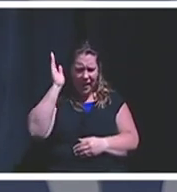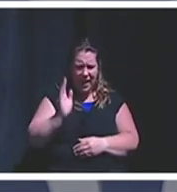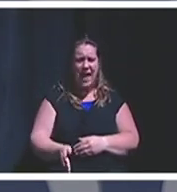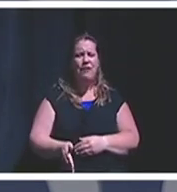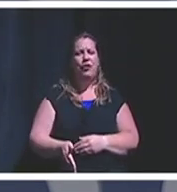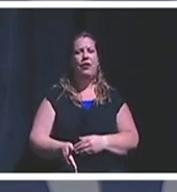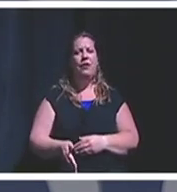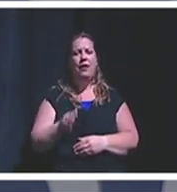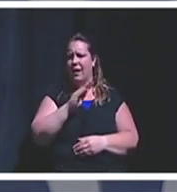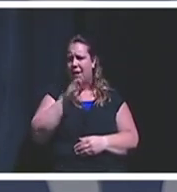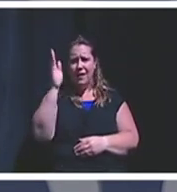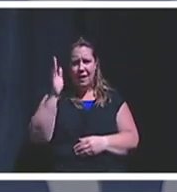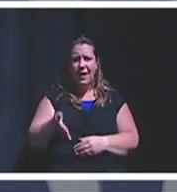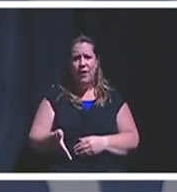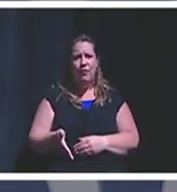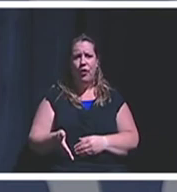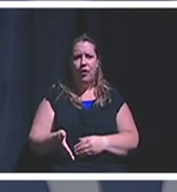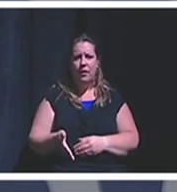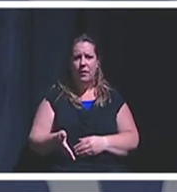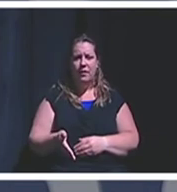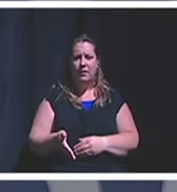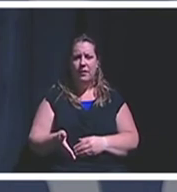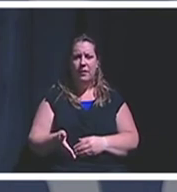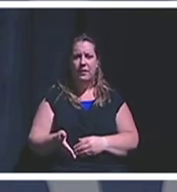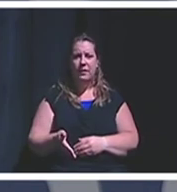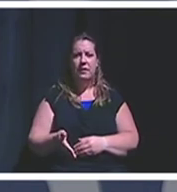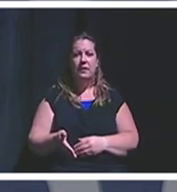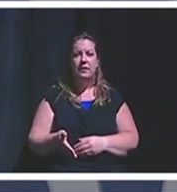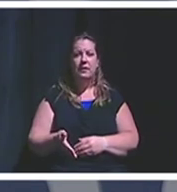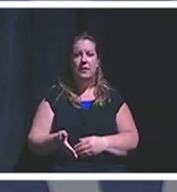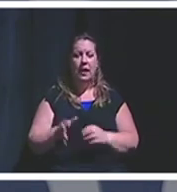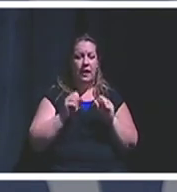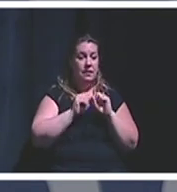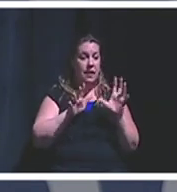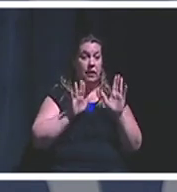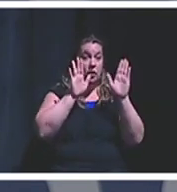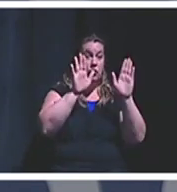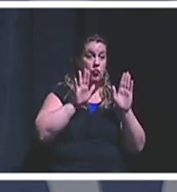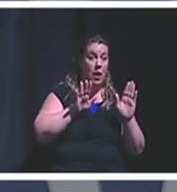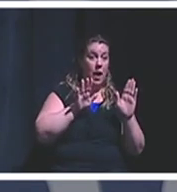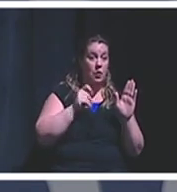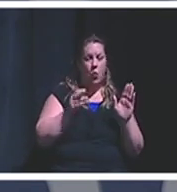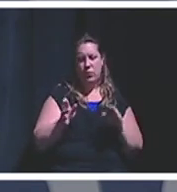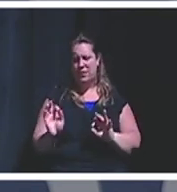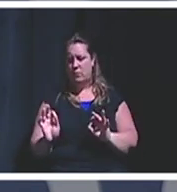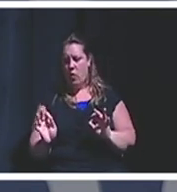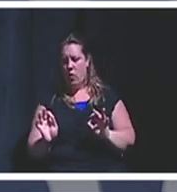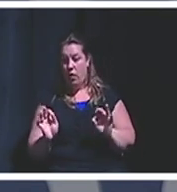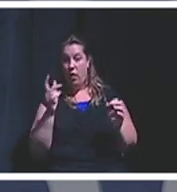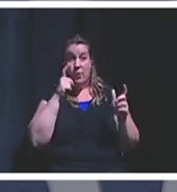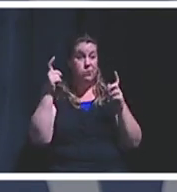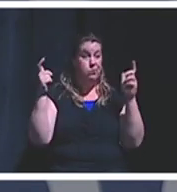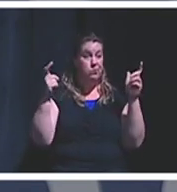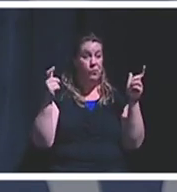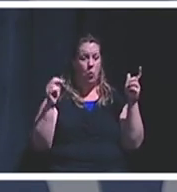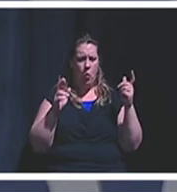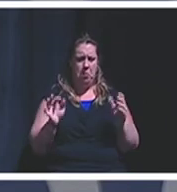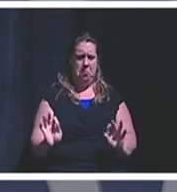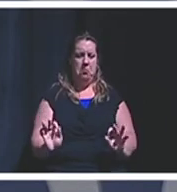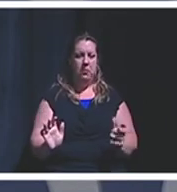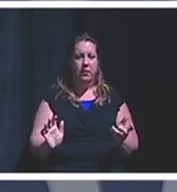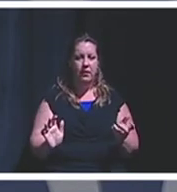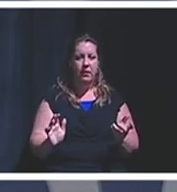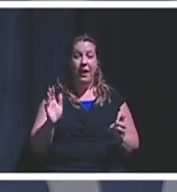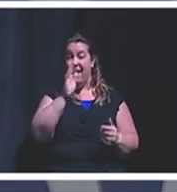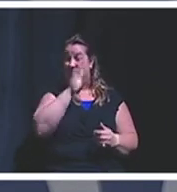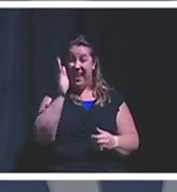never. In nothing great or small, large or petty, never give